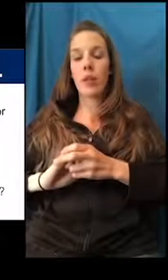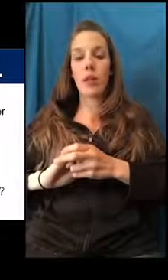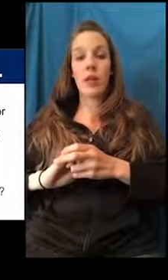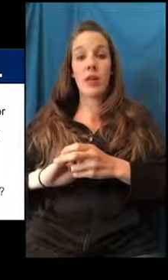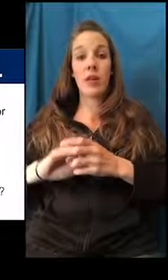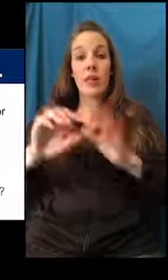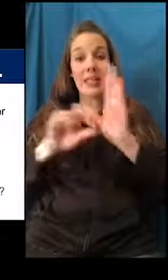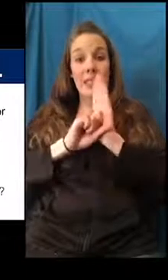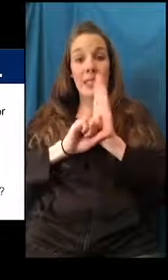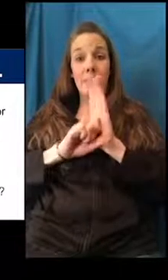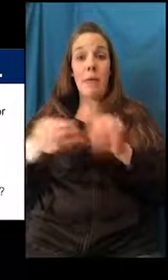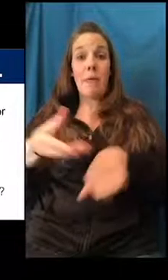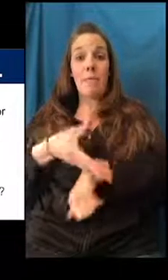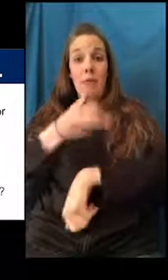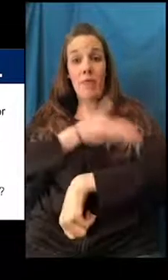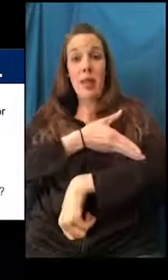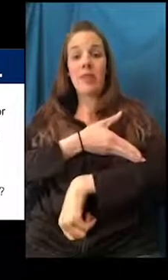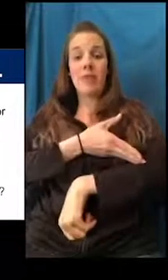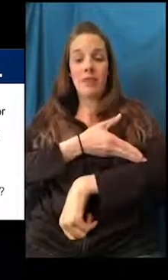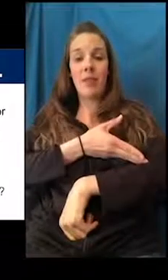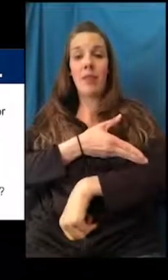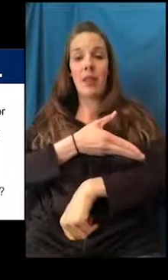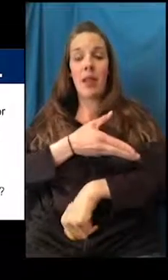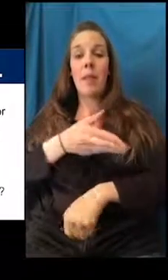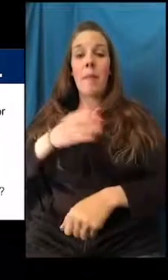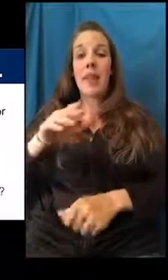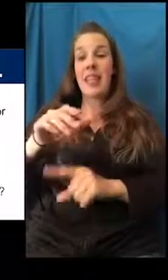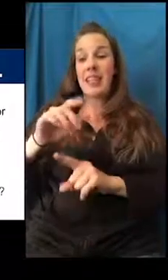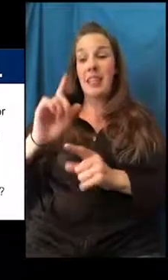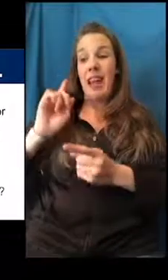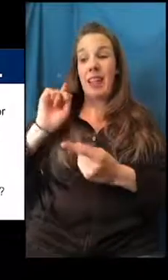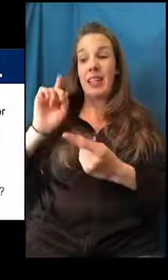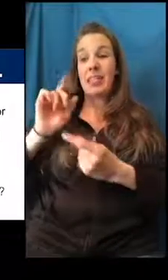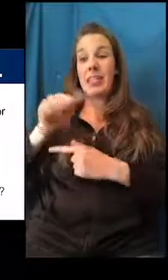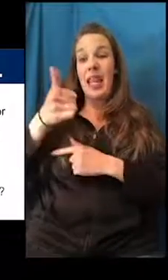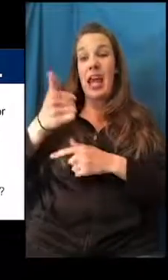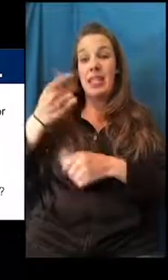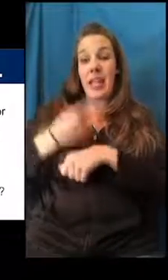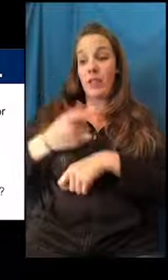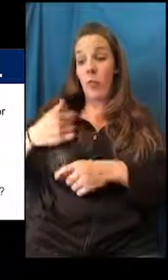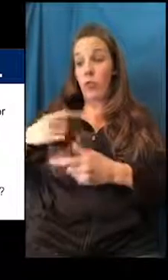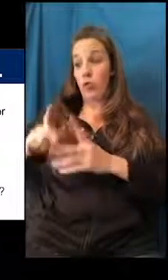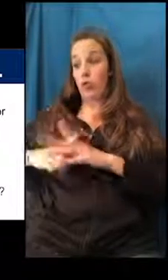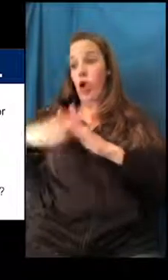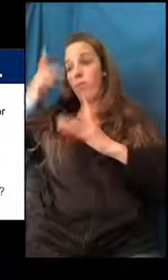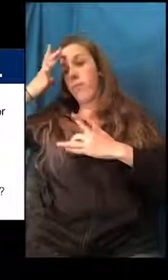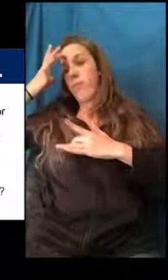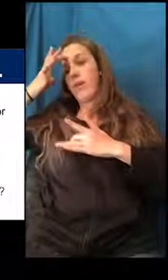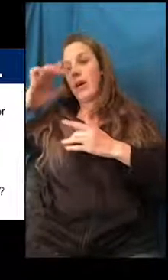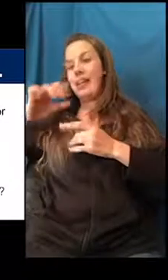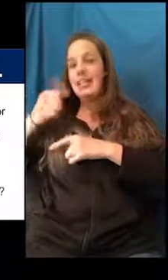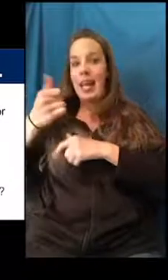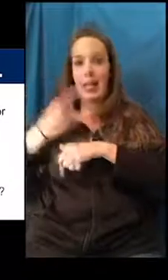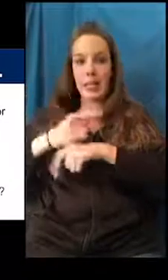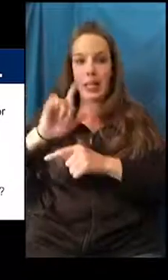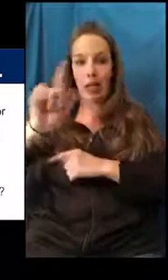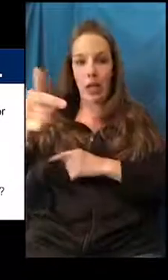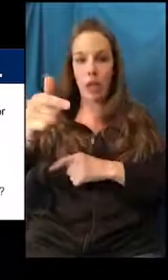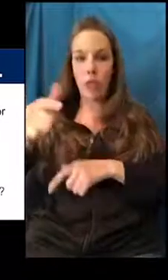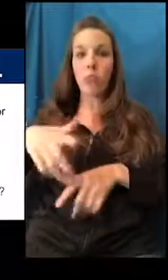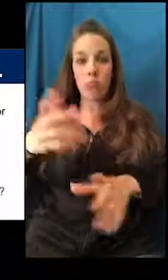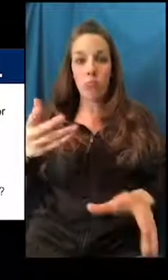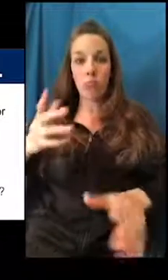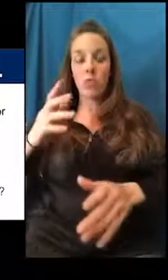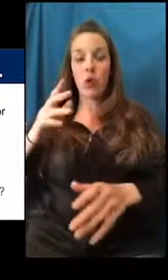improvement, and that it's been at least 10 days from the onset of your symptoms. This is a change. Before 7 days, but the